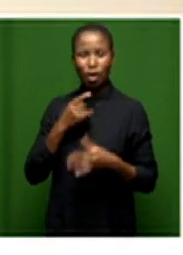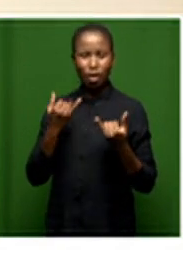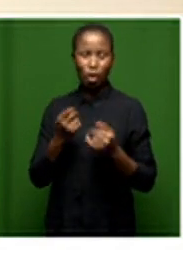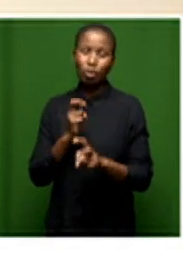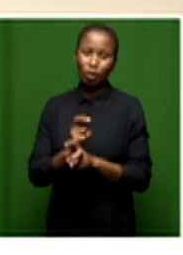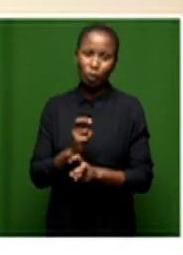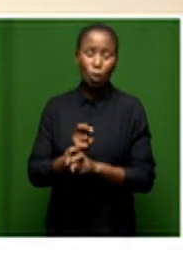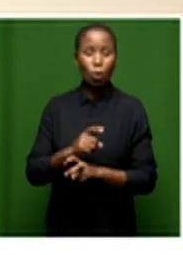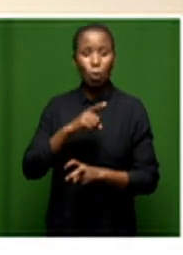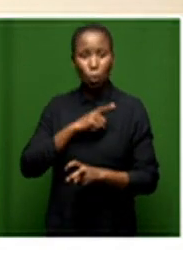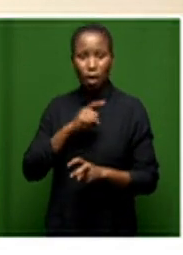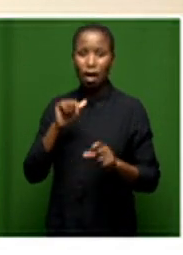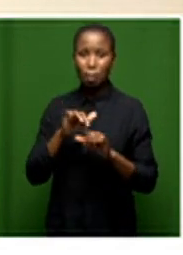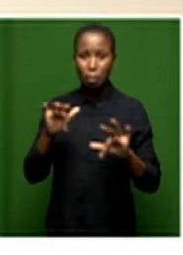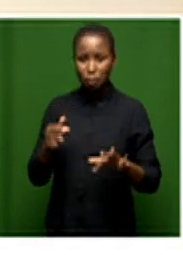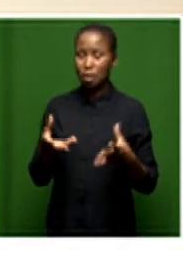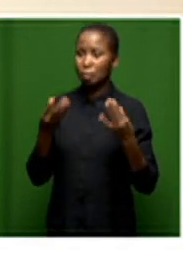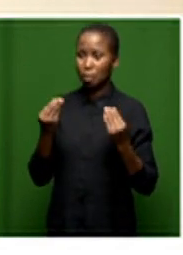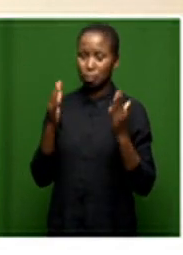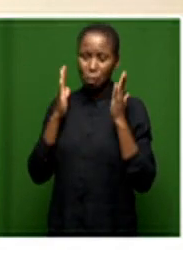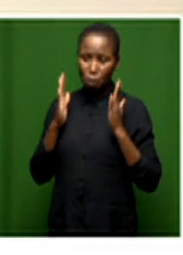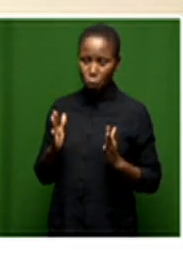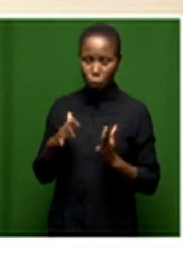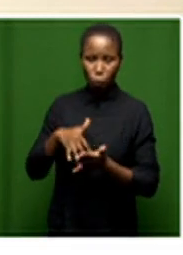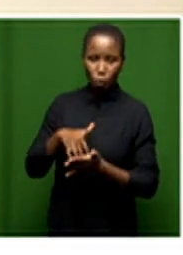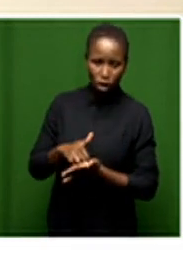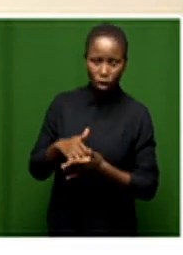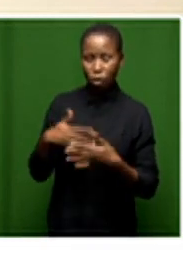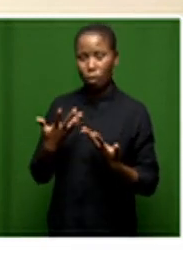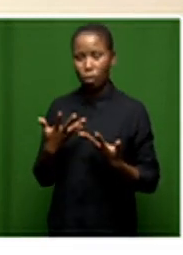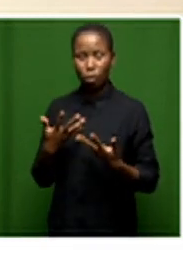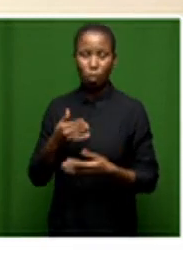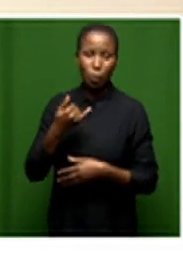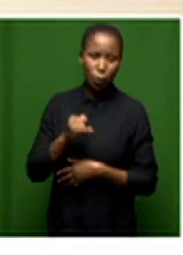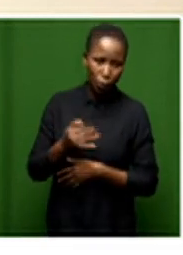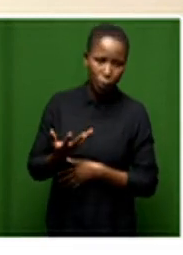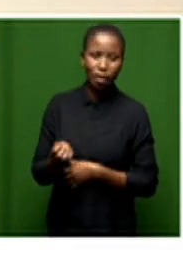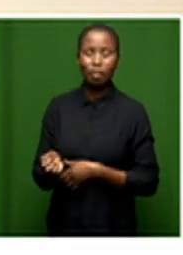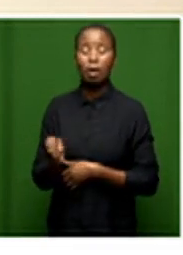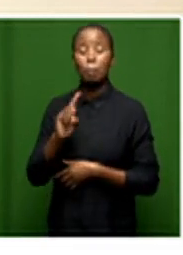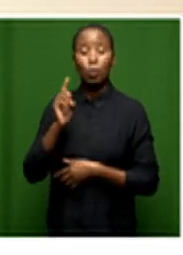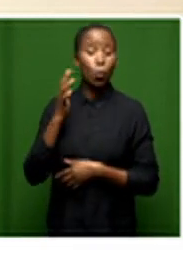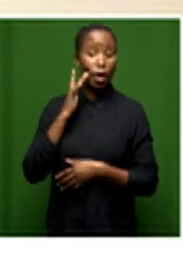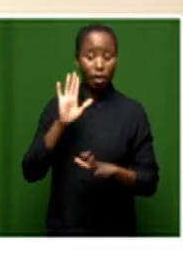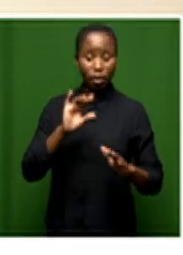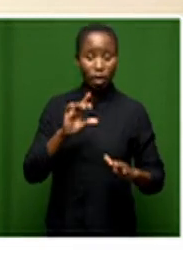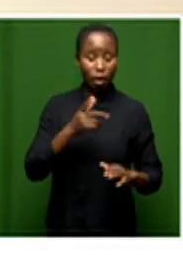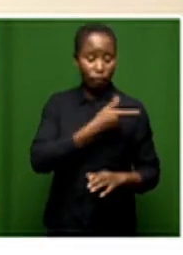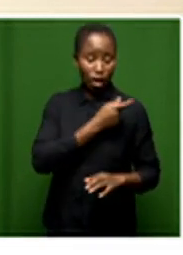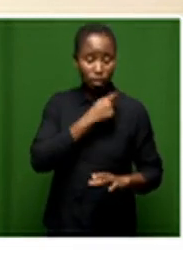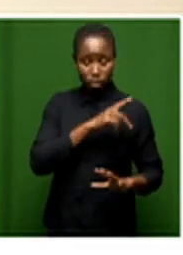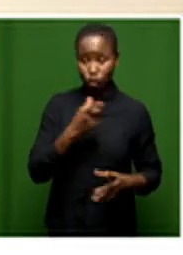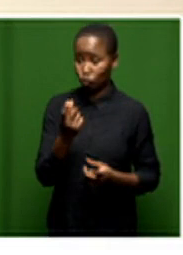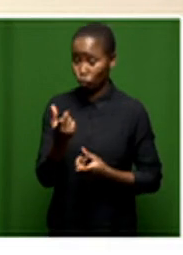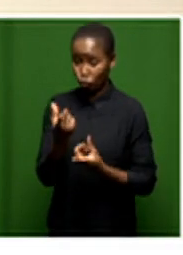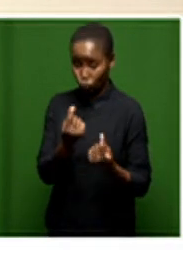are getting COVID fatigue. But really, it's very important now for us, especially as we roll out vaccines, to pay even more